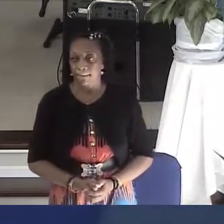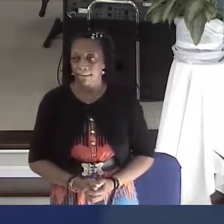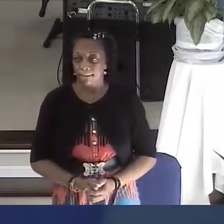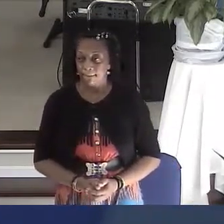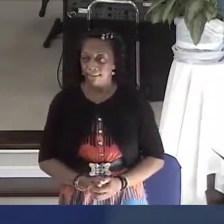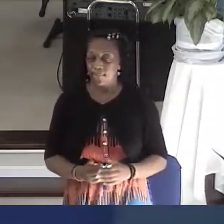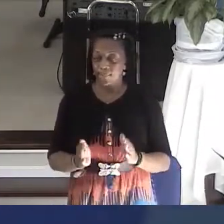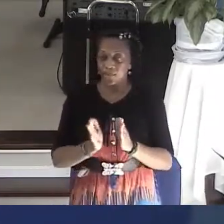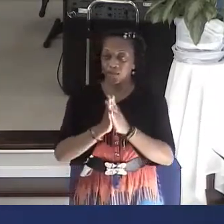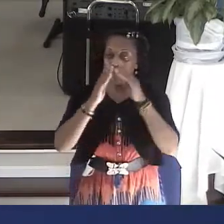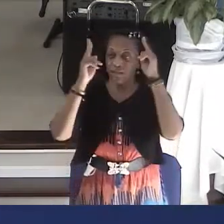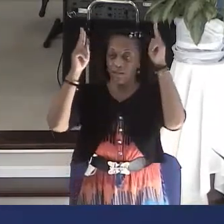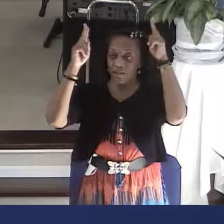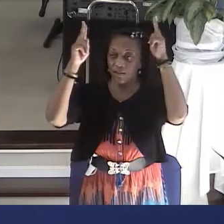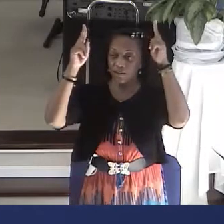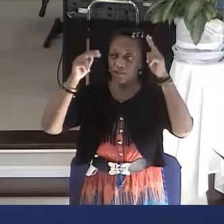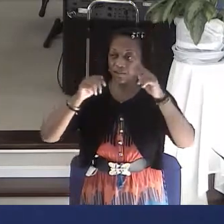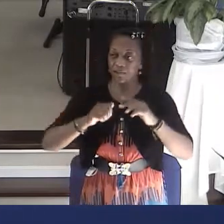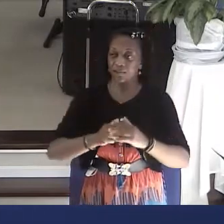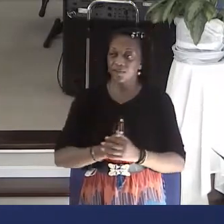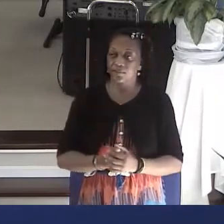inside. Hallelujah.